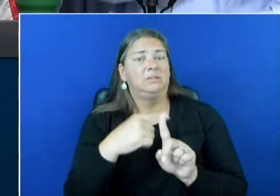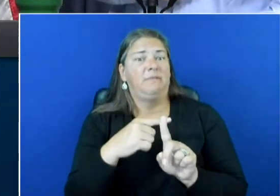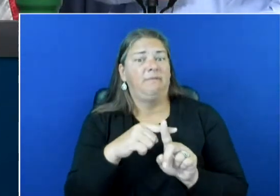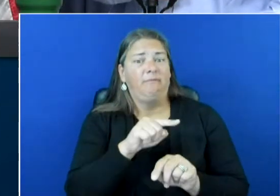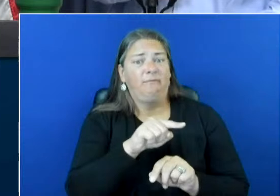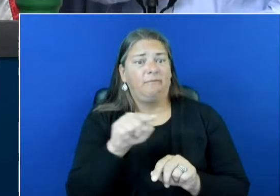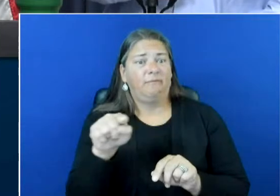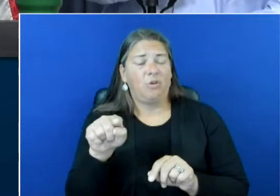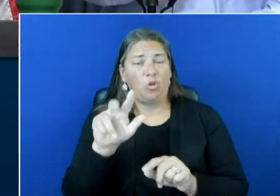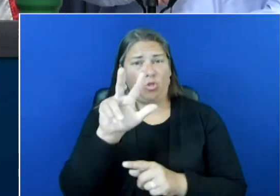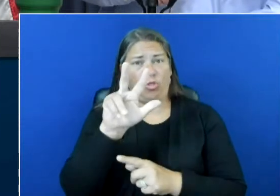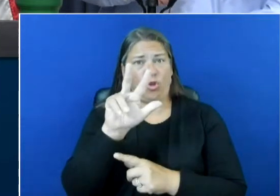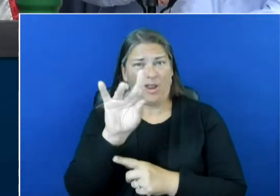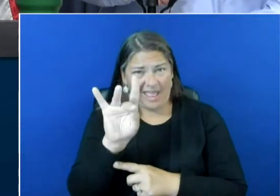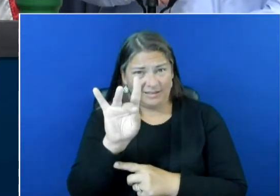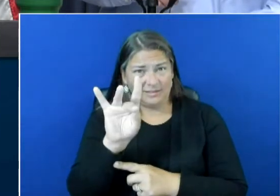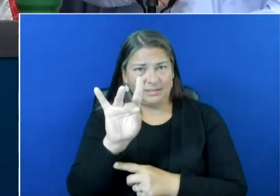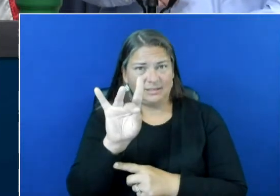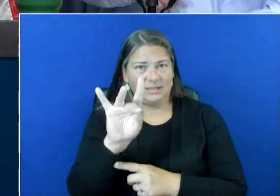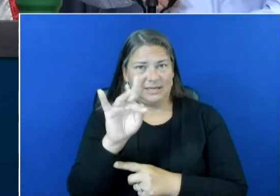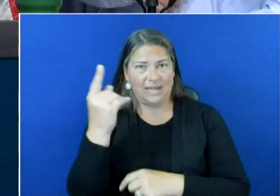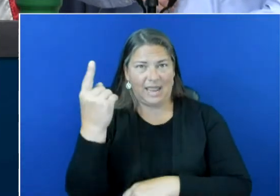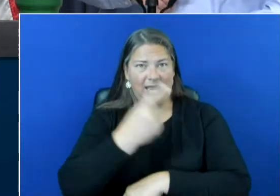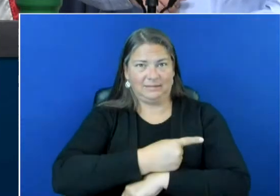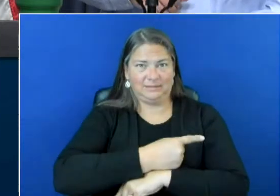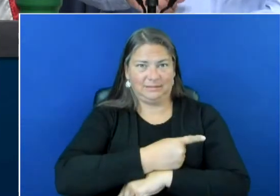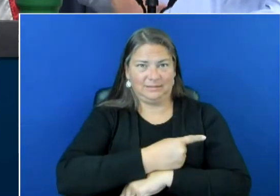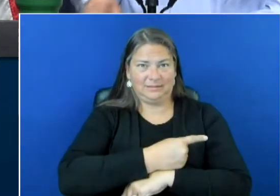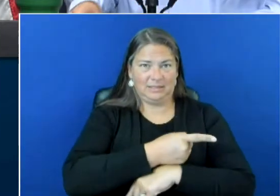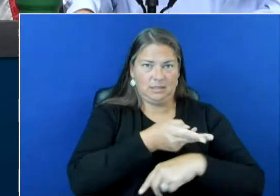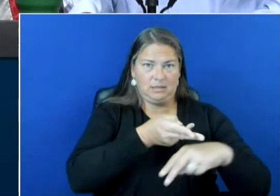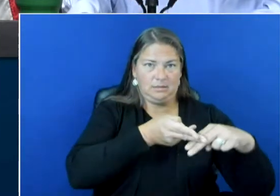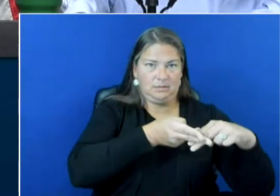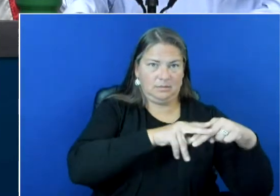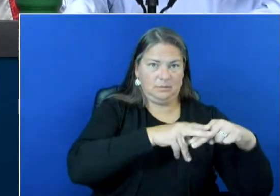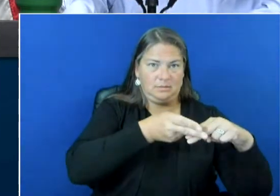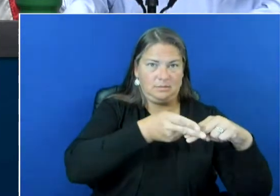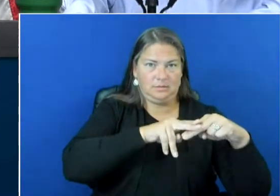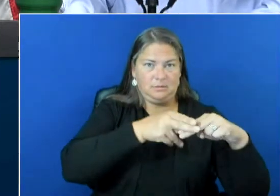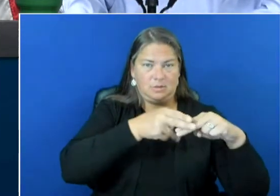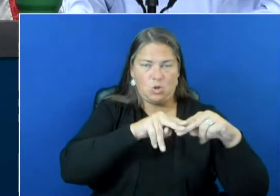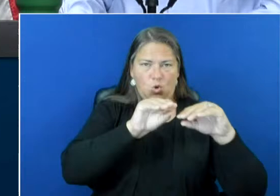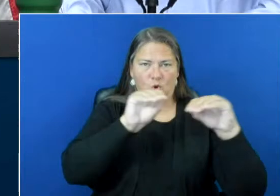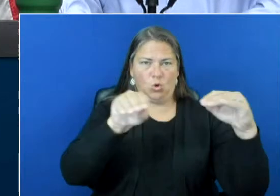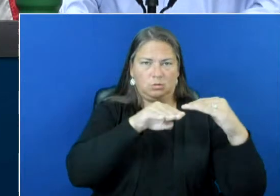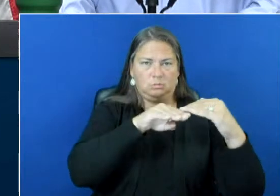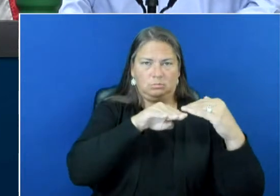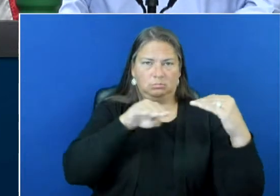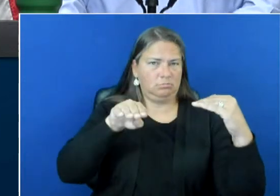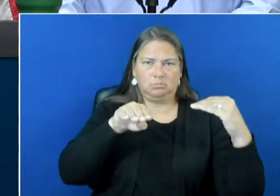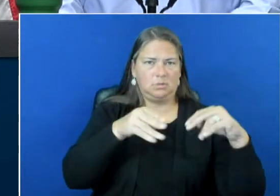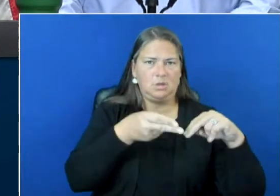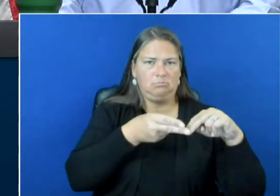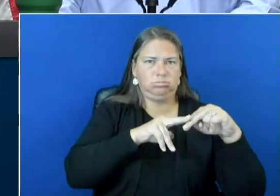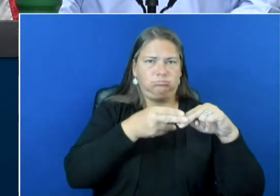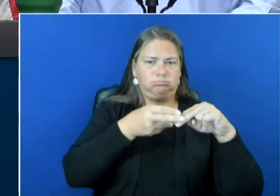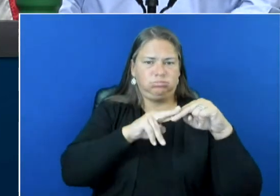38 straight days of increasing positivity rate. Today it's 9.77%. It